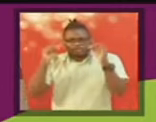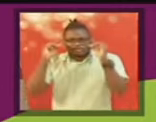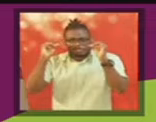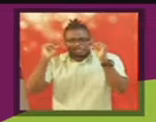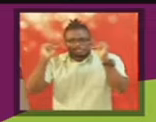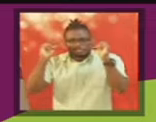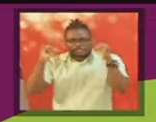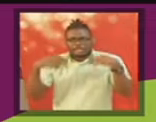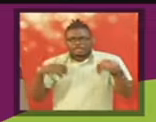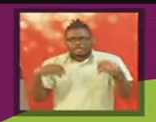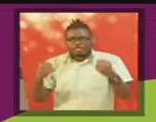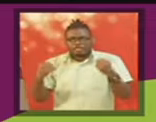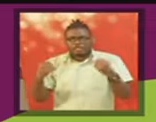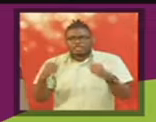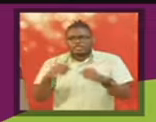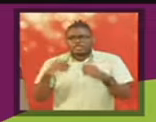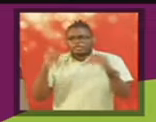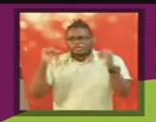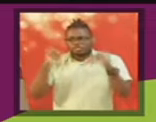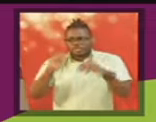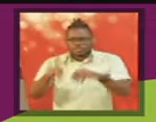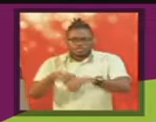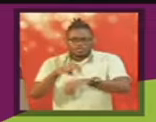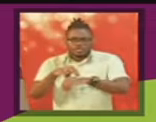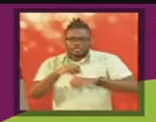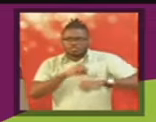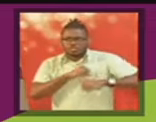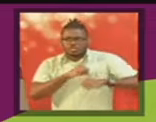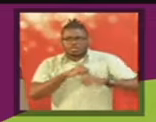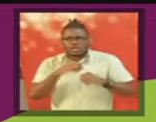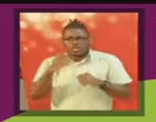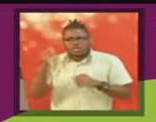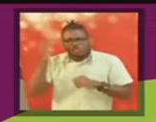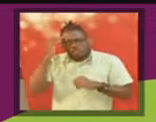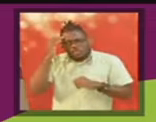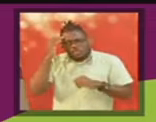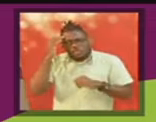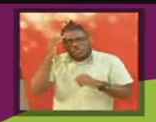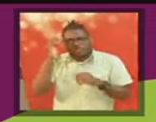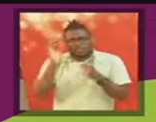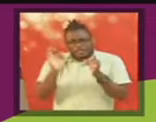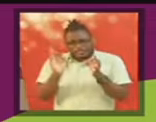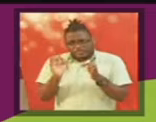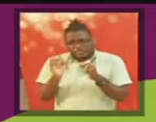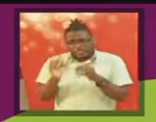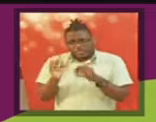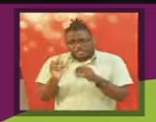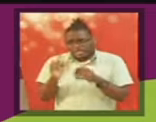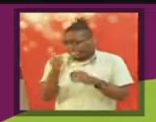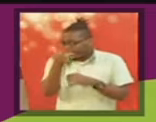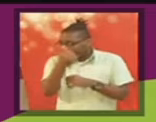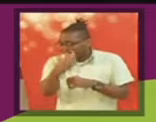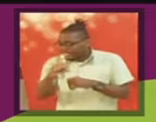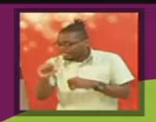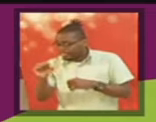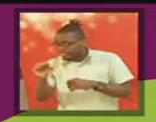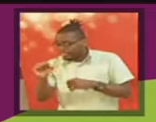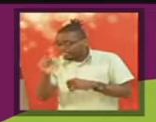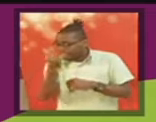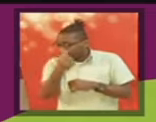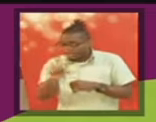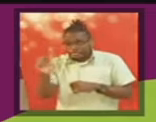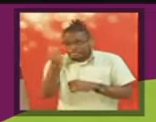wanted to know if you received or you are aware of any exemption requests received